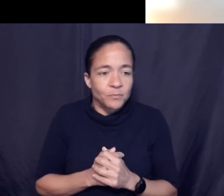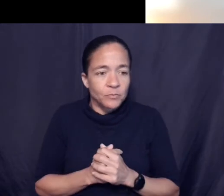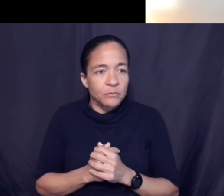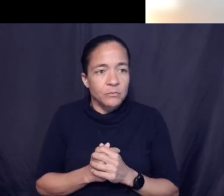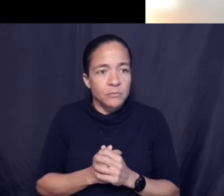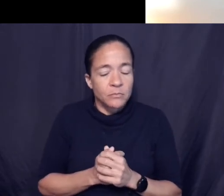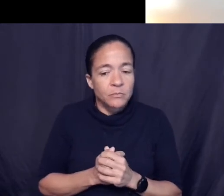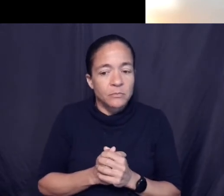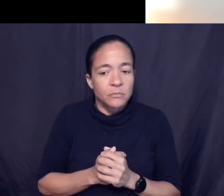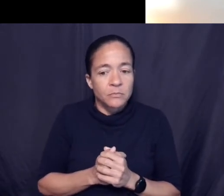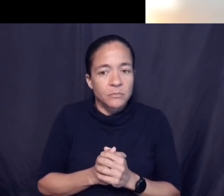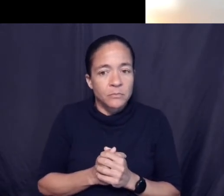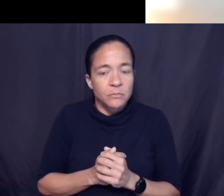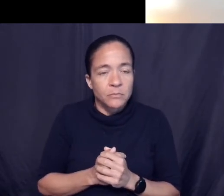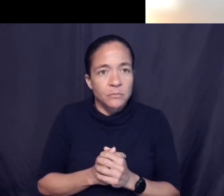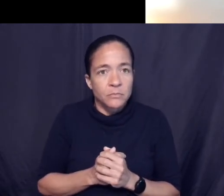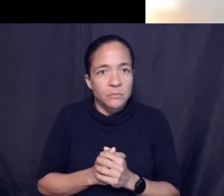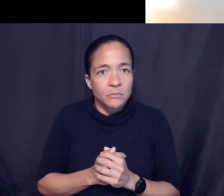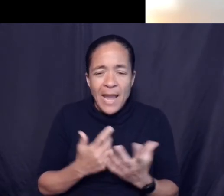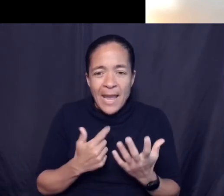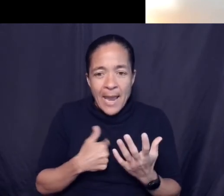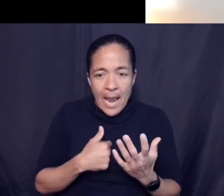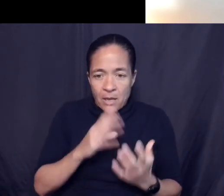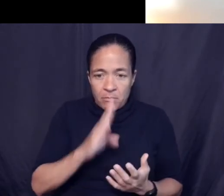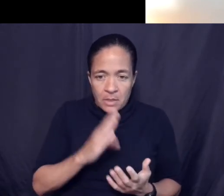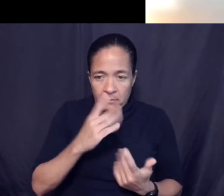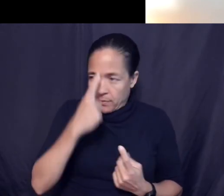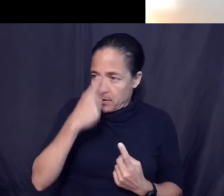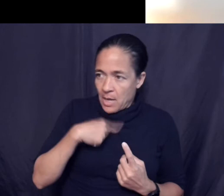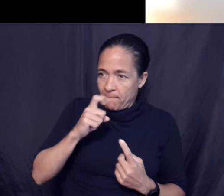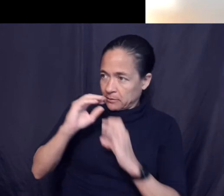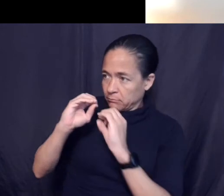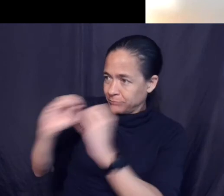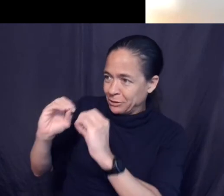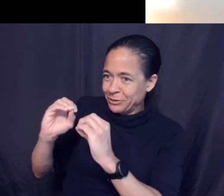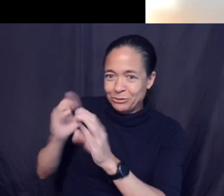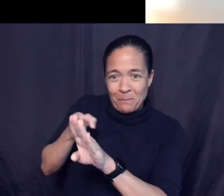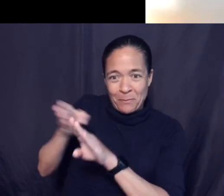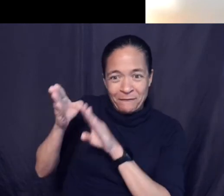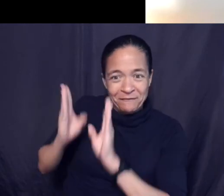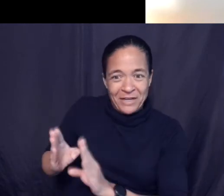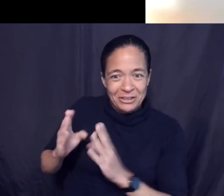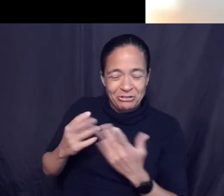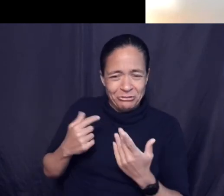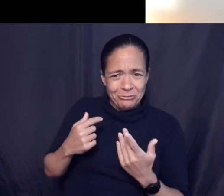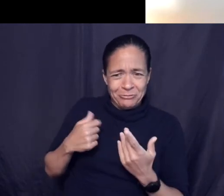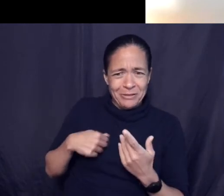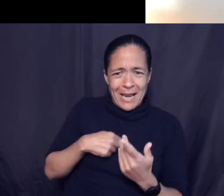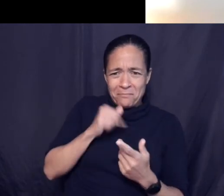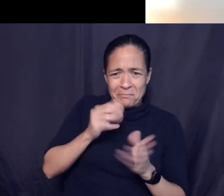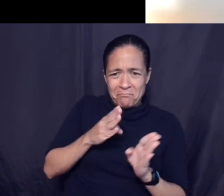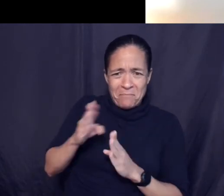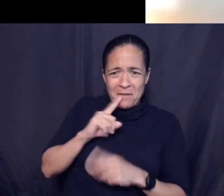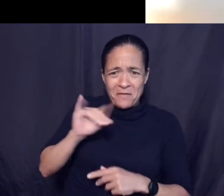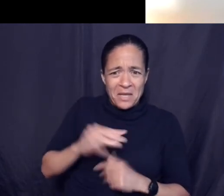think I ever expected to have to educate professionals. You know, I don't think anyone prepares for